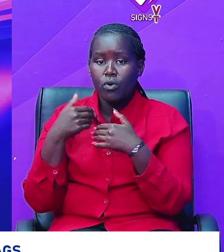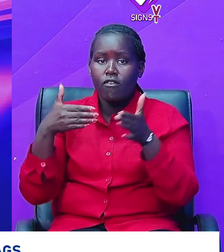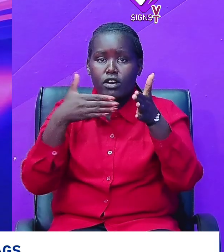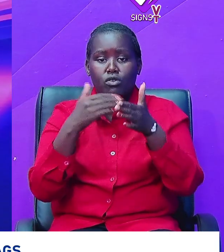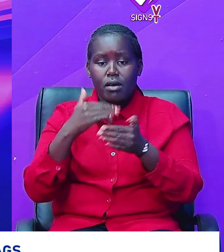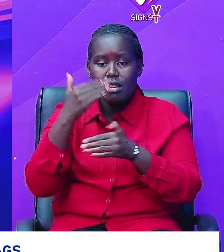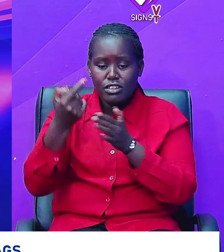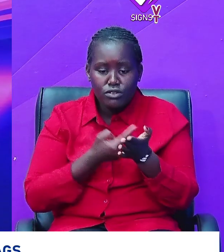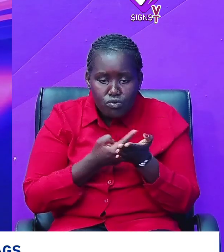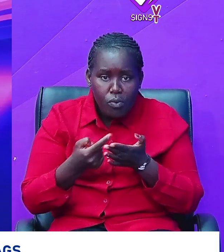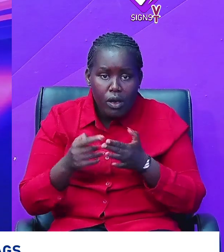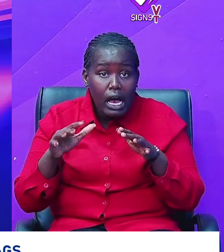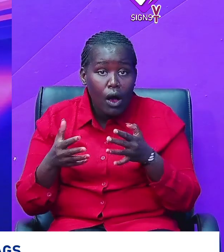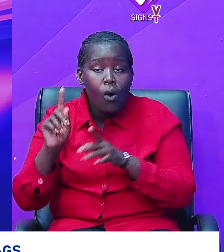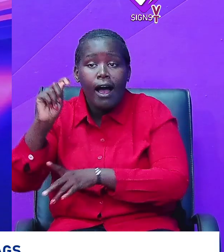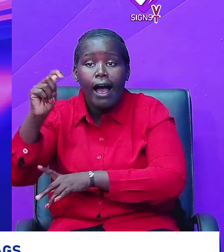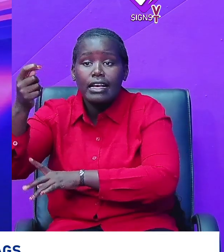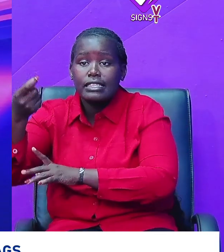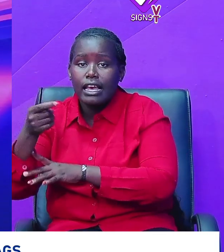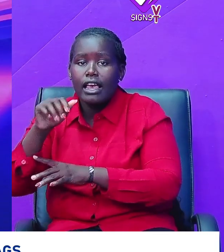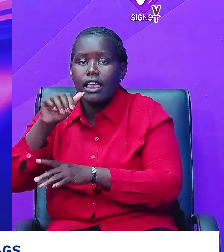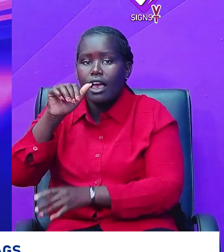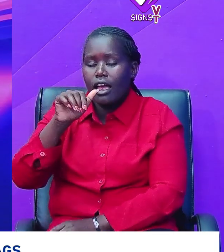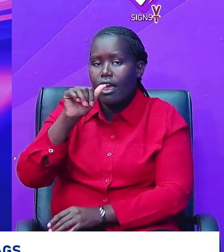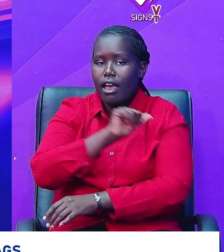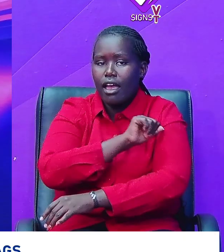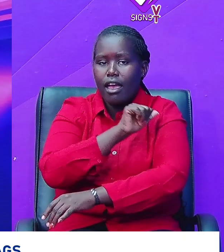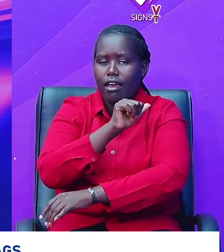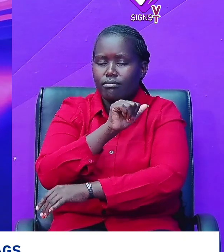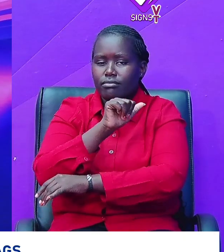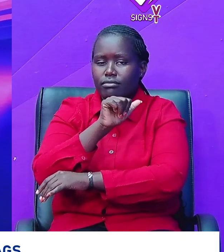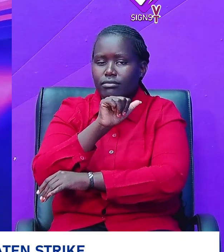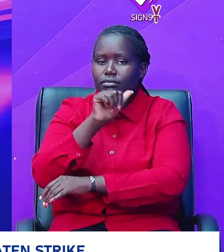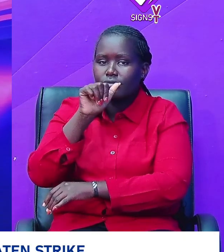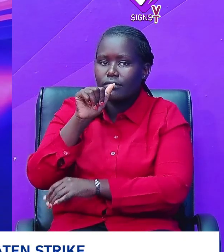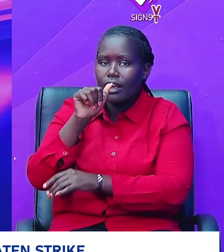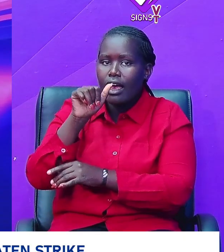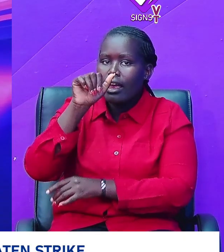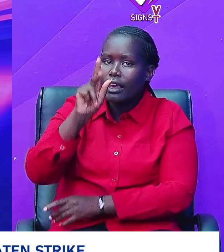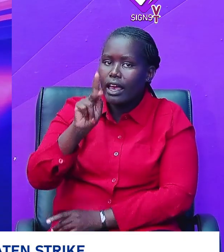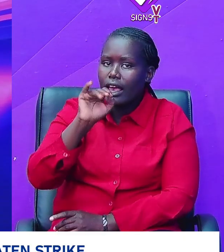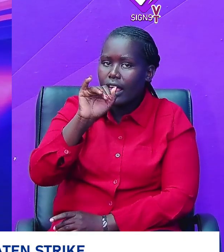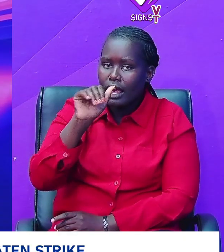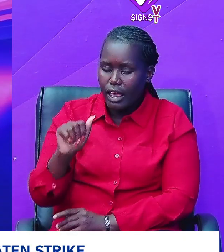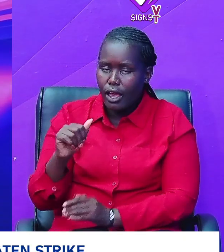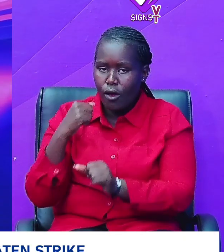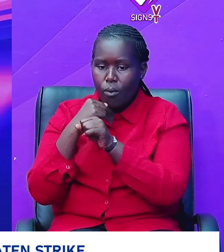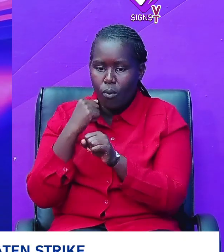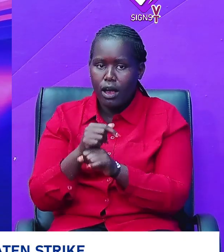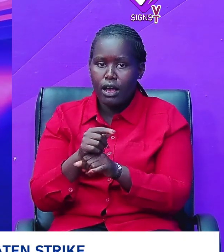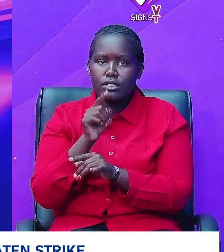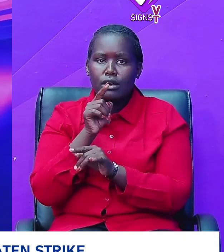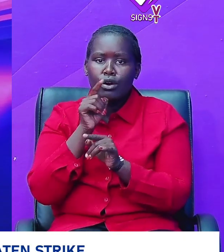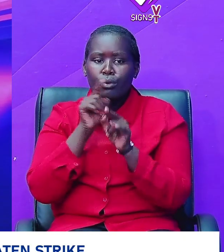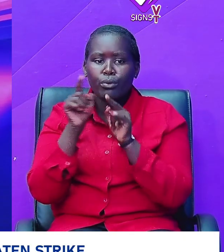week as Kenya Airports Authority, KAA, workers threatened to down